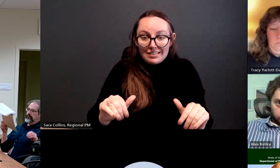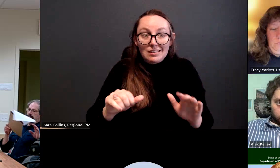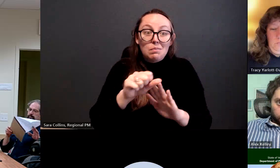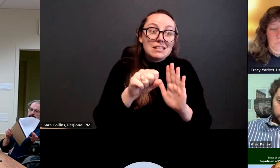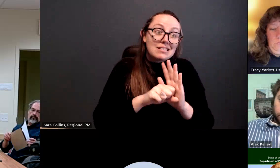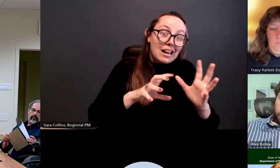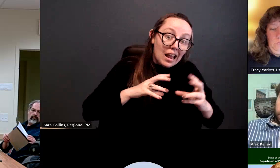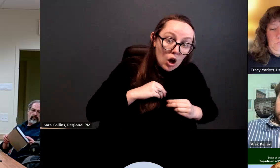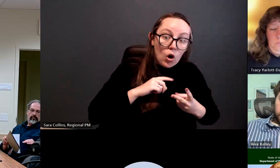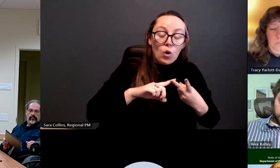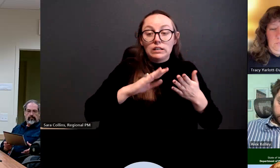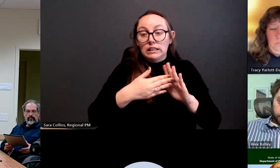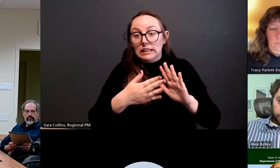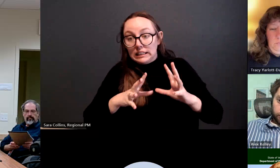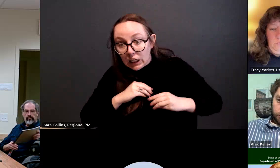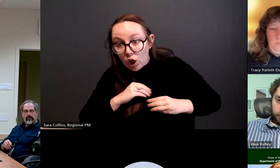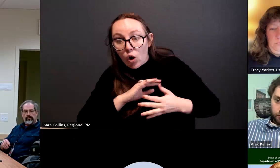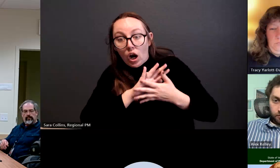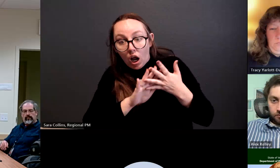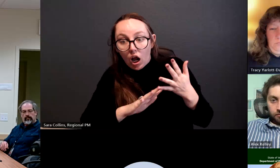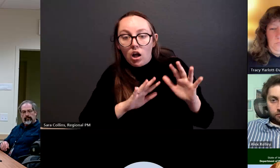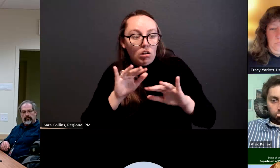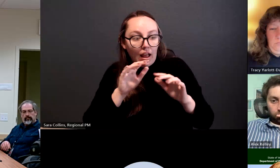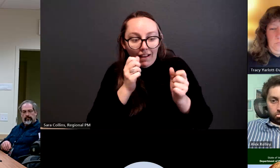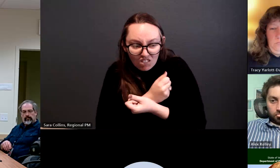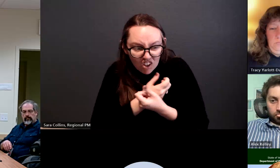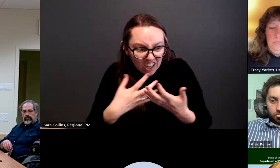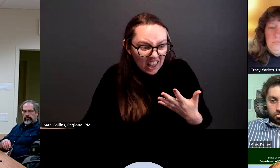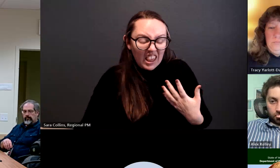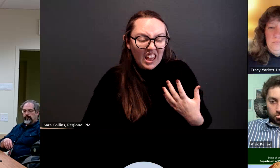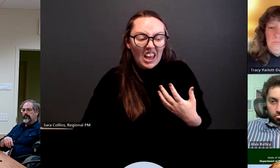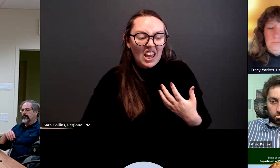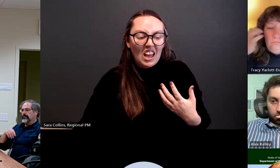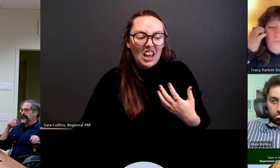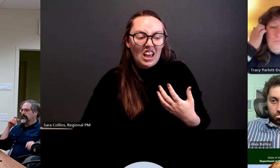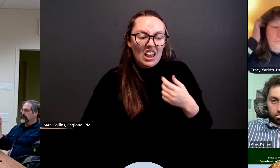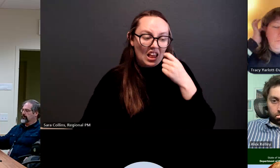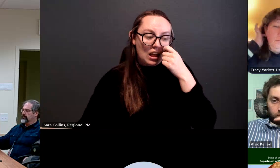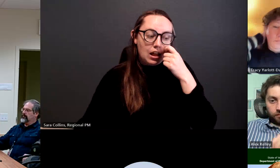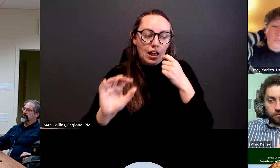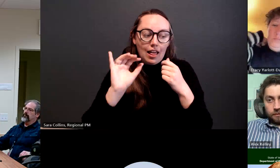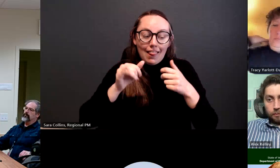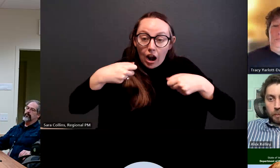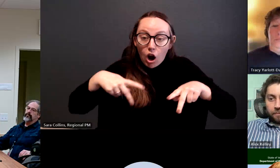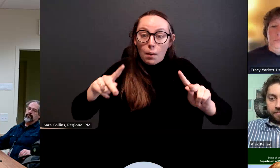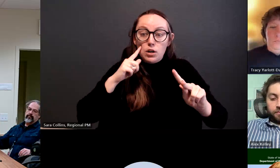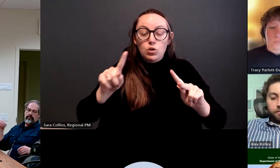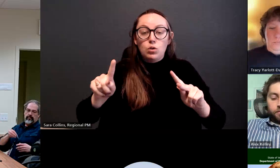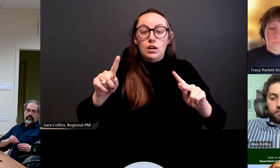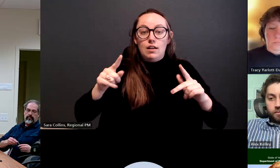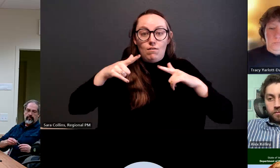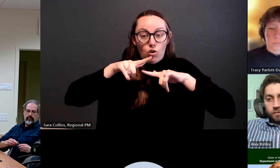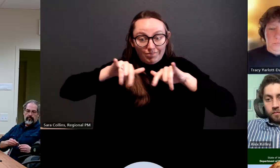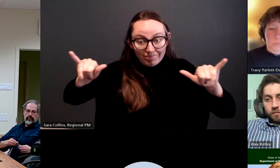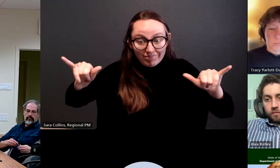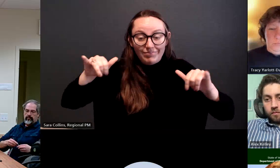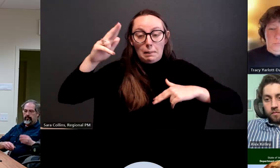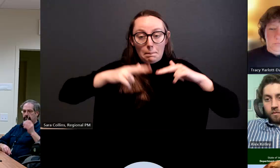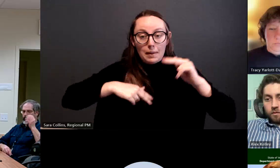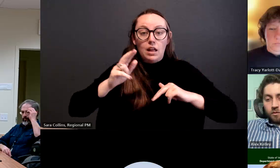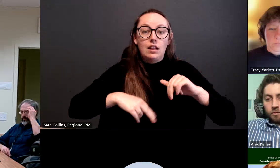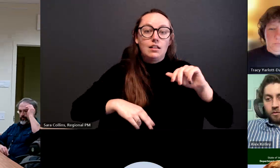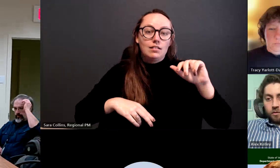opportunity for cost-effective concurrent design and build of LTE and LMR. If public safety is going to